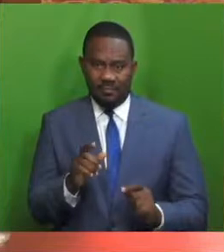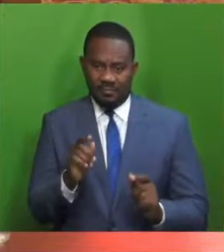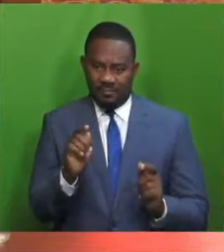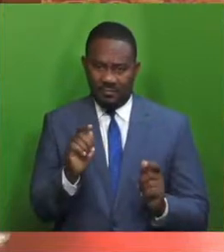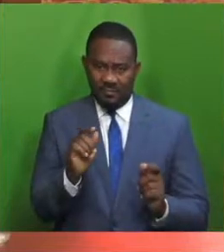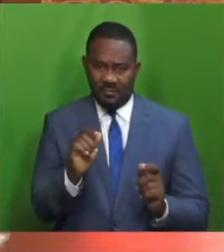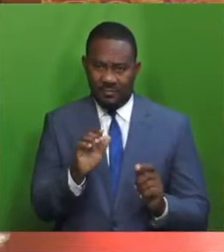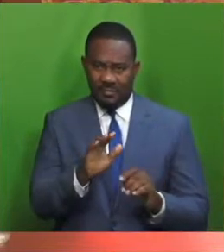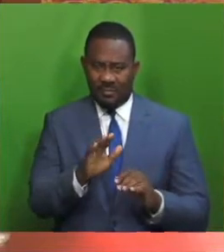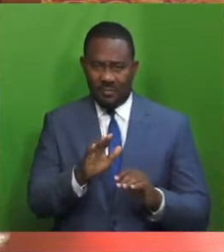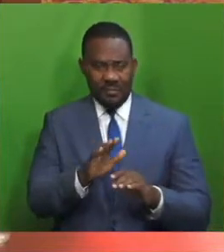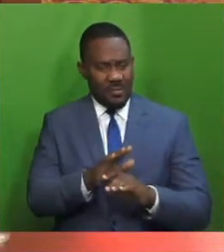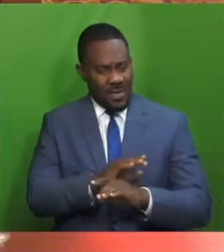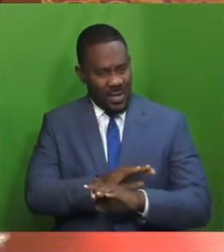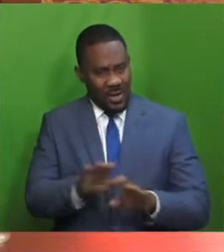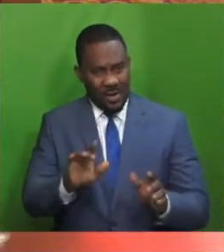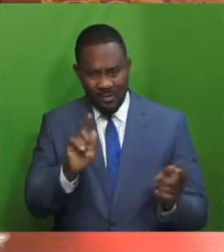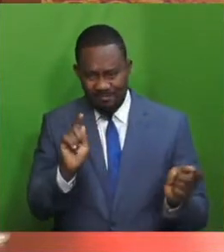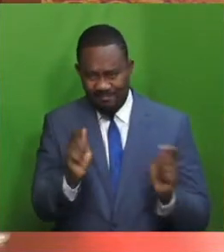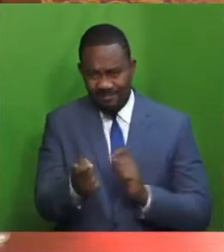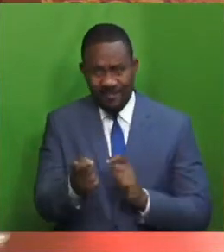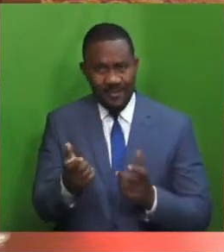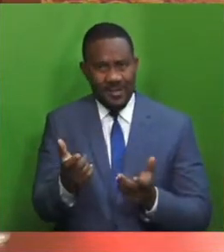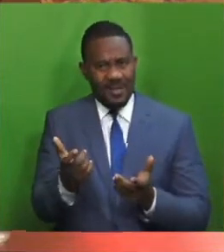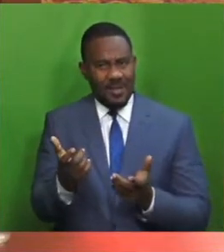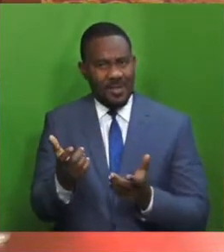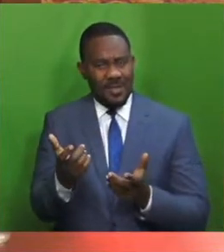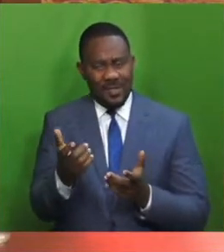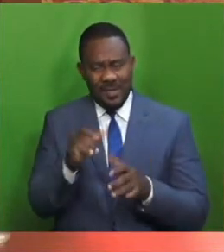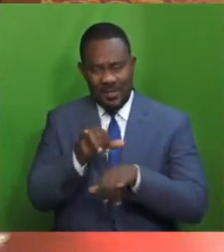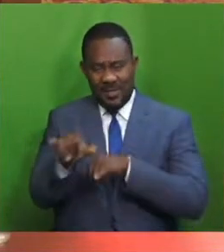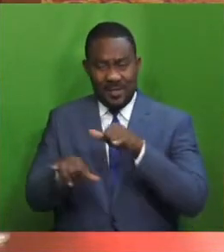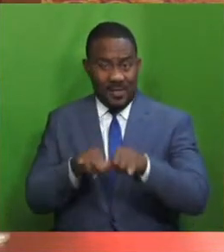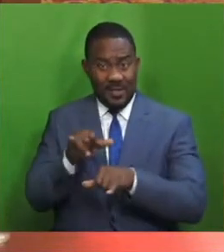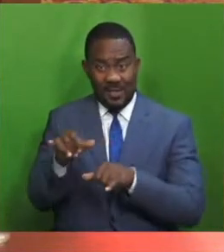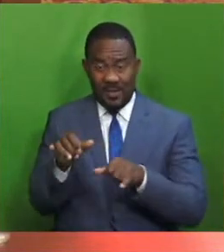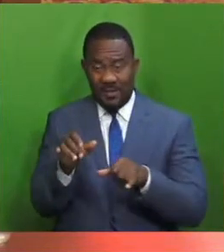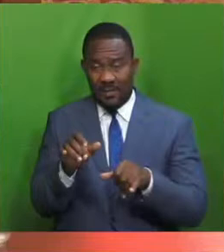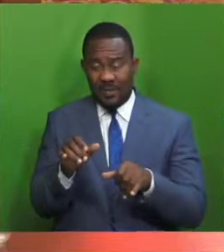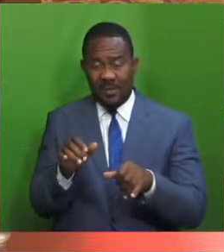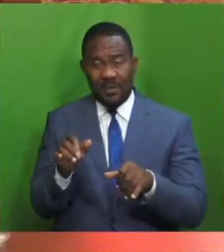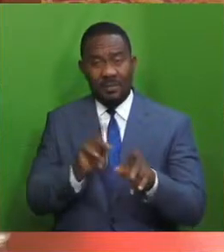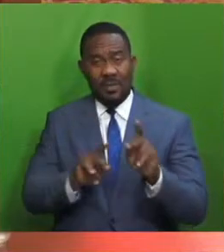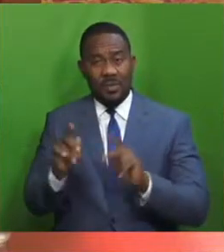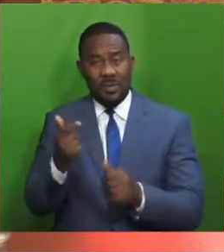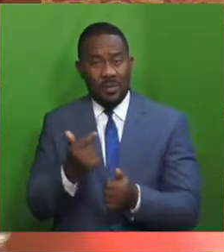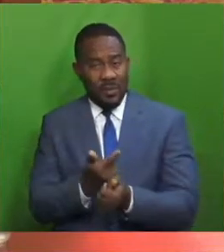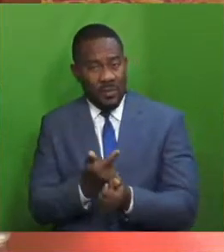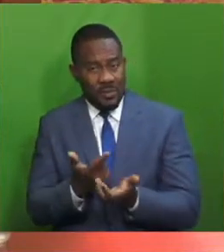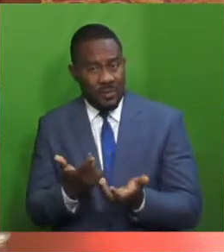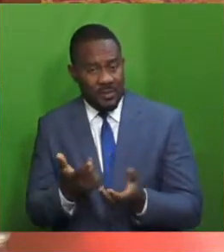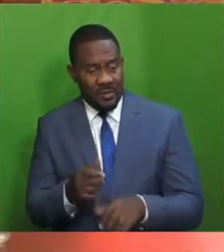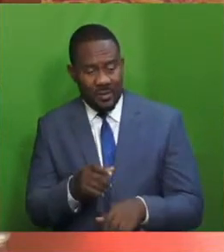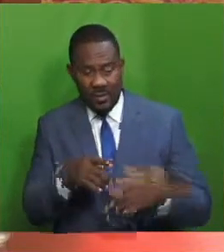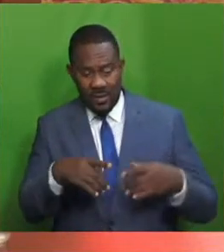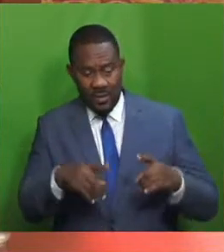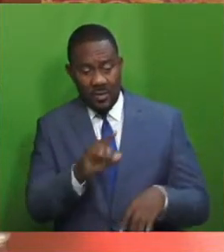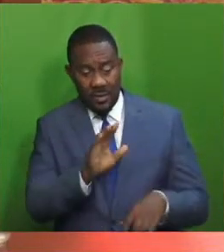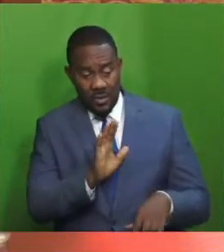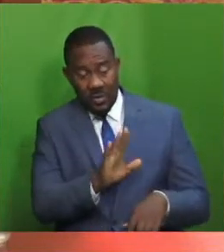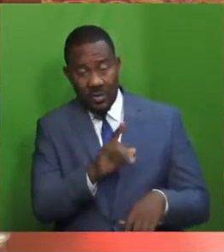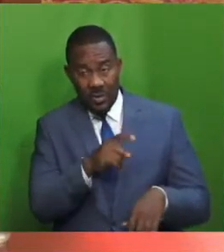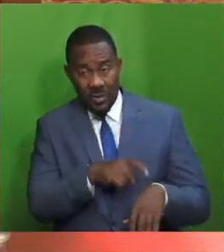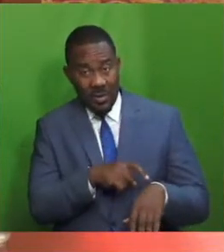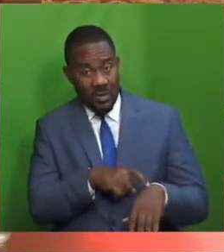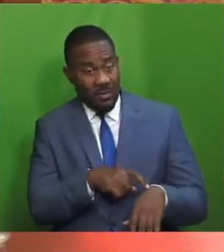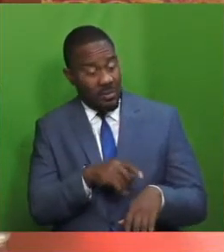goalpost and throw dust into the eyes of the Ghanaian public. Because it was never done during